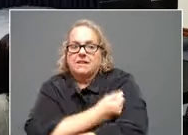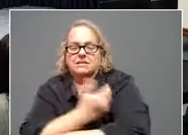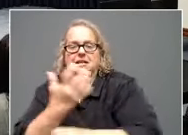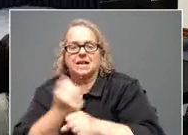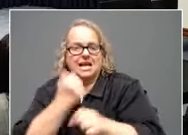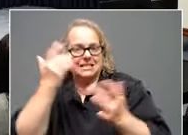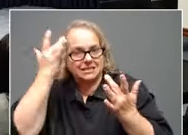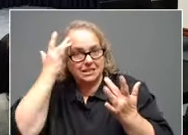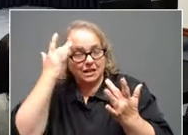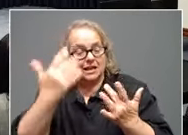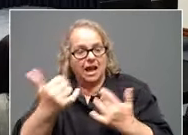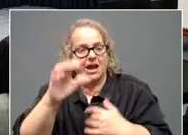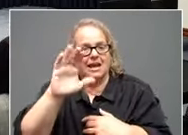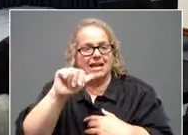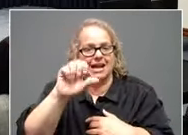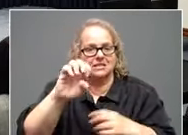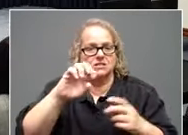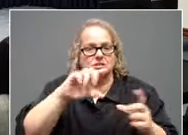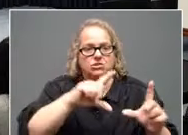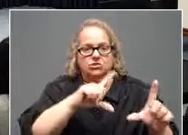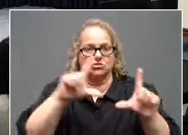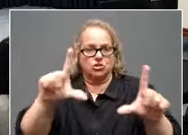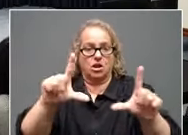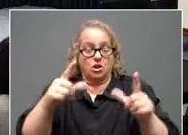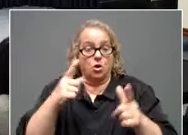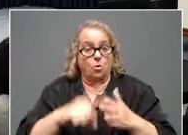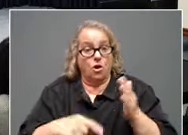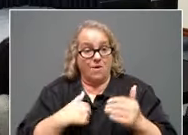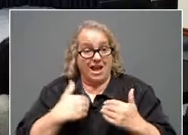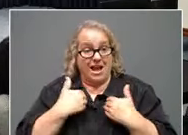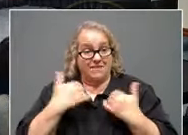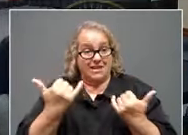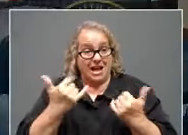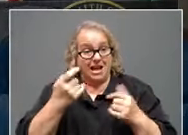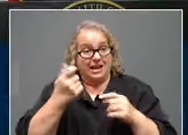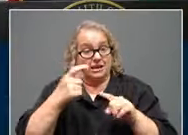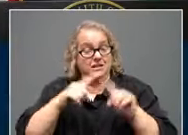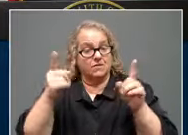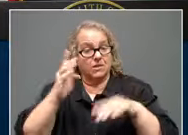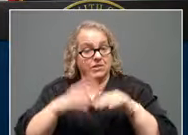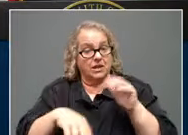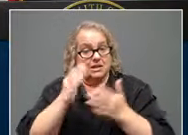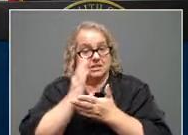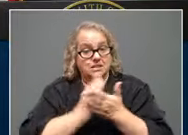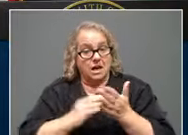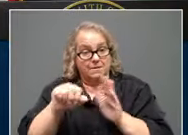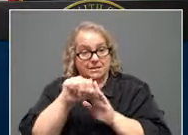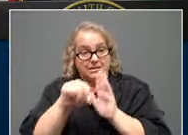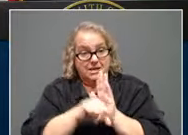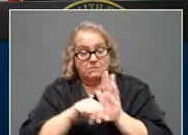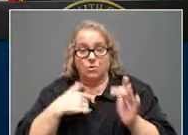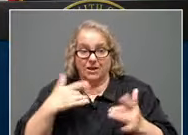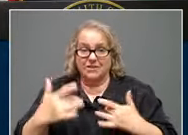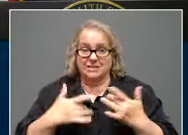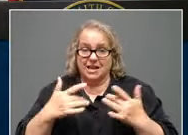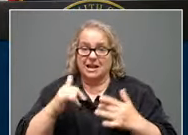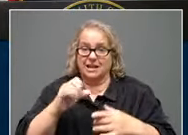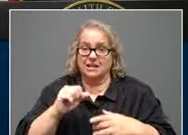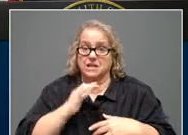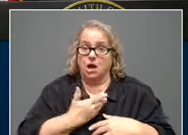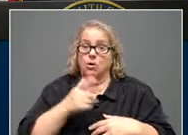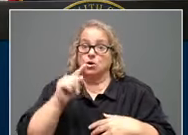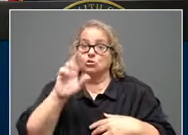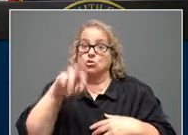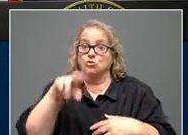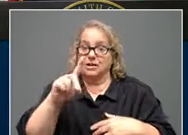case chart? So what we've got going on right now that's a little different than some states, but we're pretty excited about, is our trends continue to be really